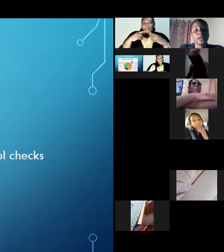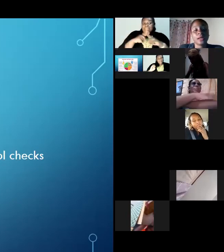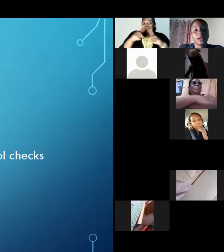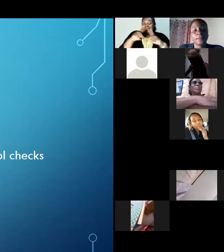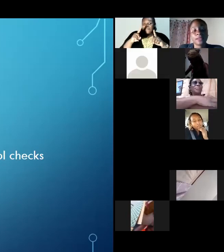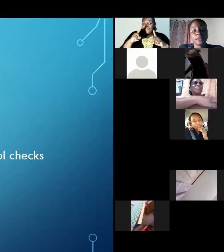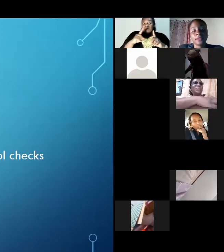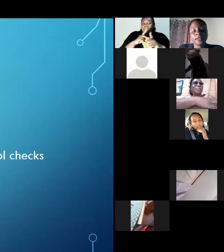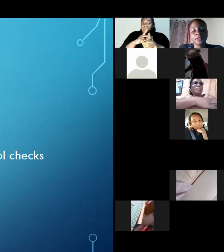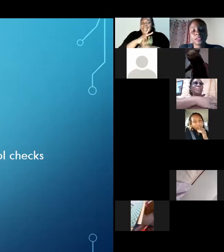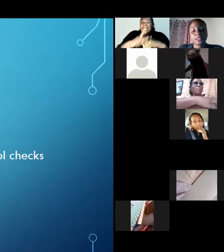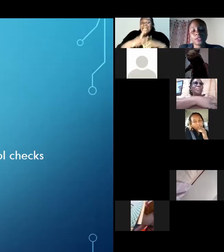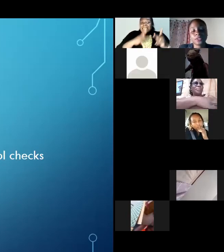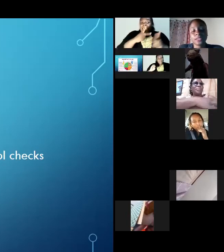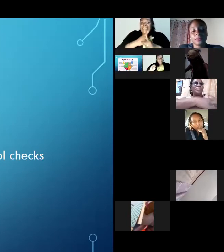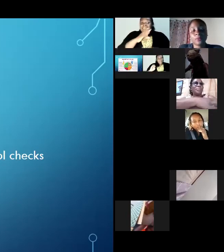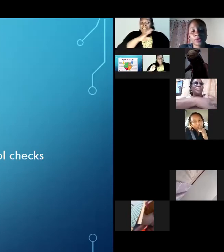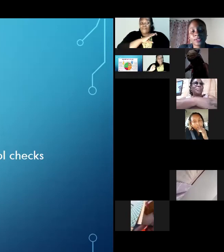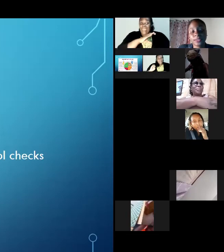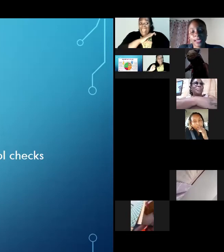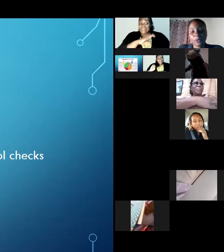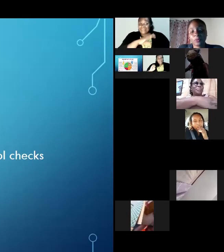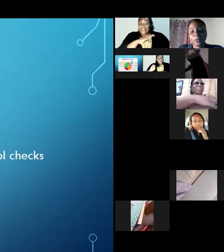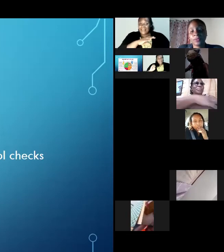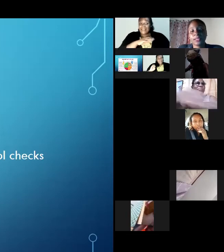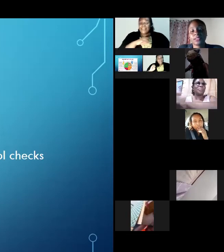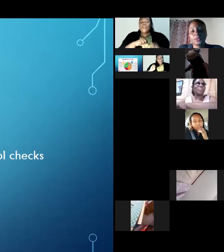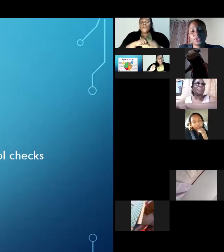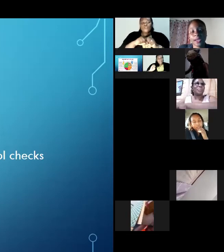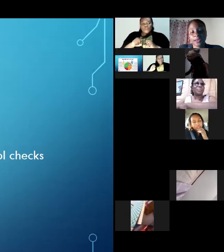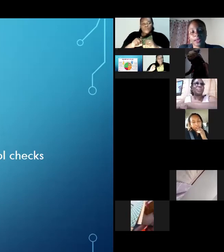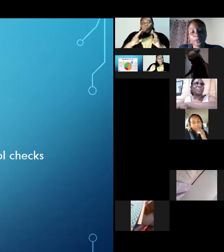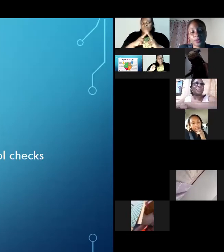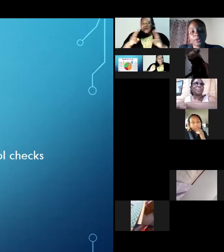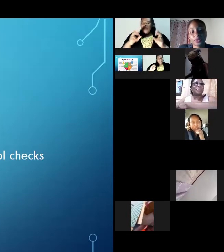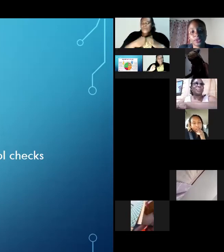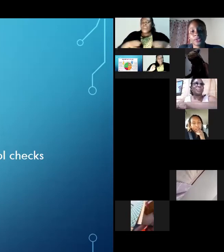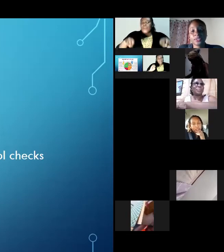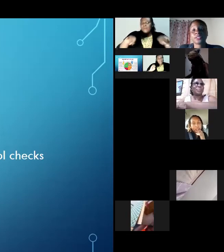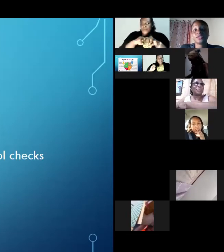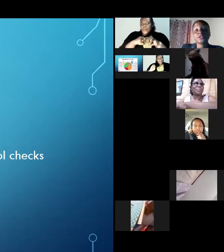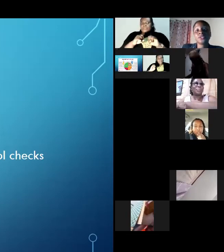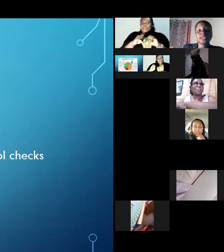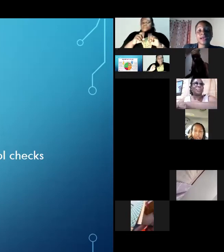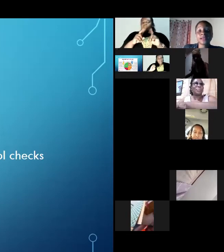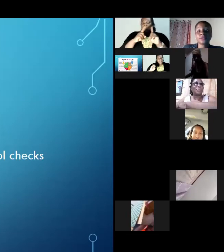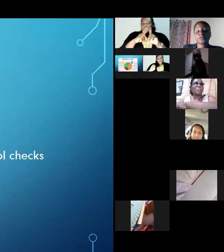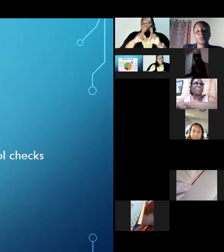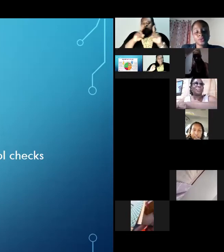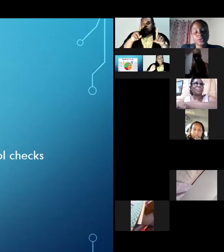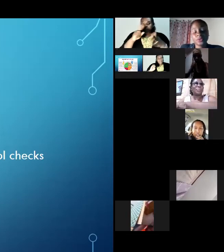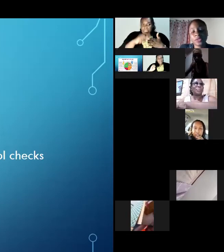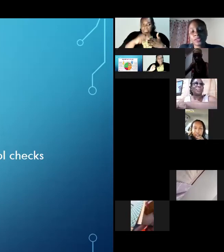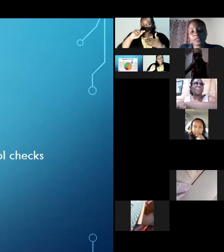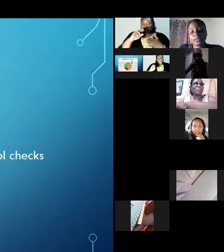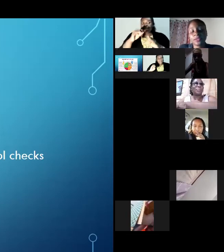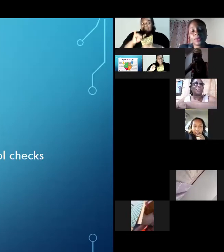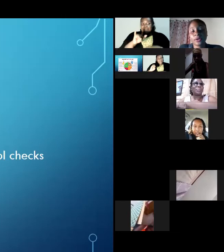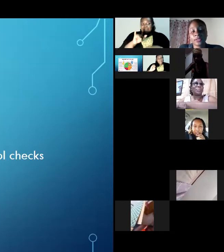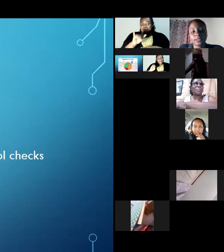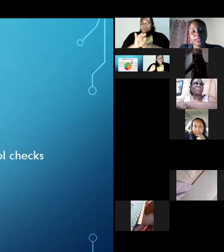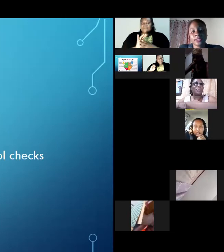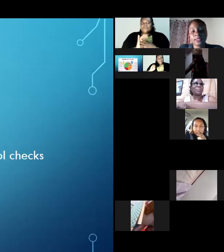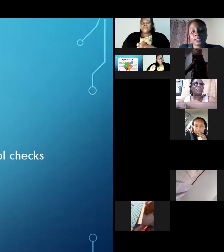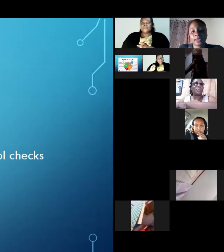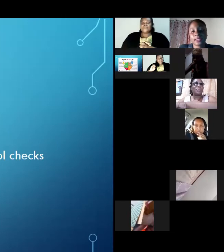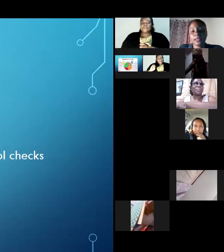so this is especially an important time where people need to be checking in with their doctors, and not just cancers, but also other